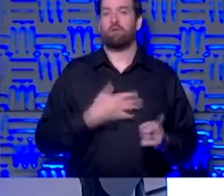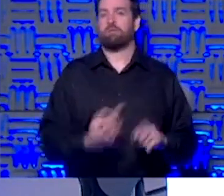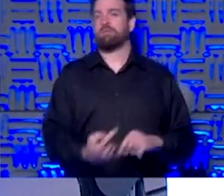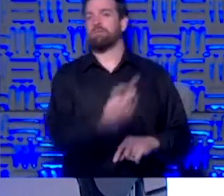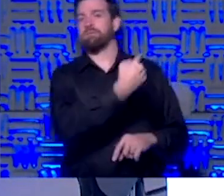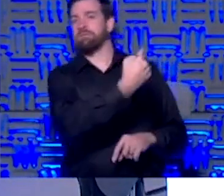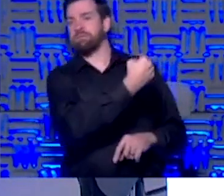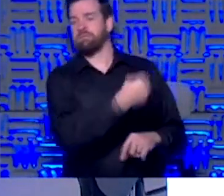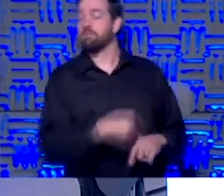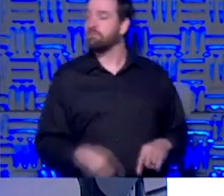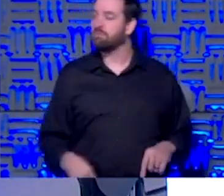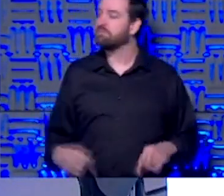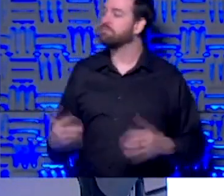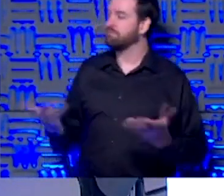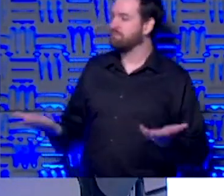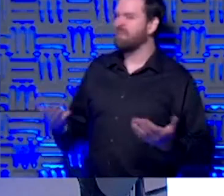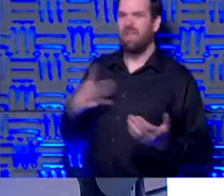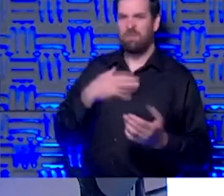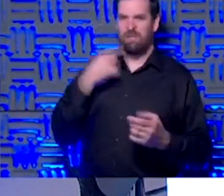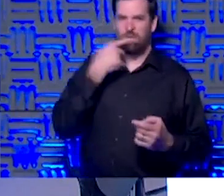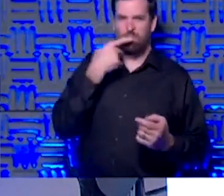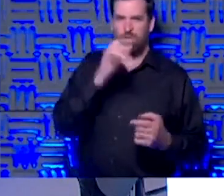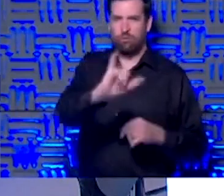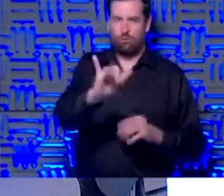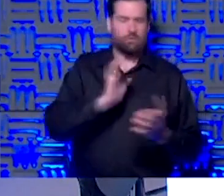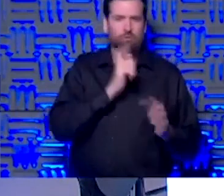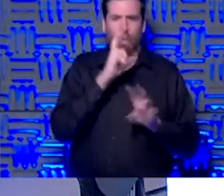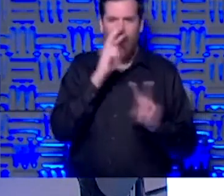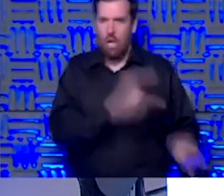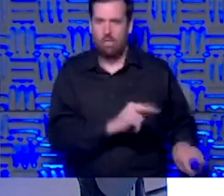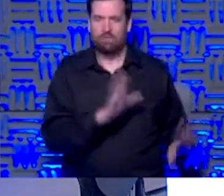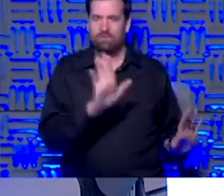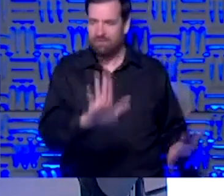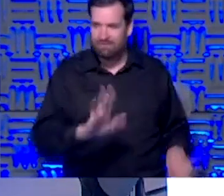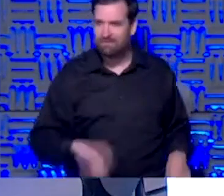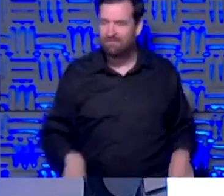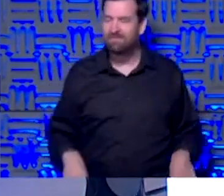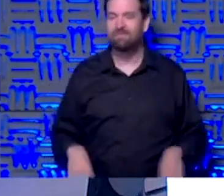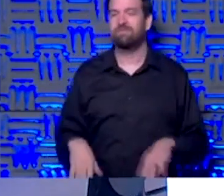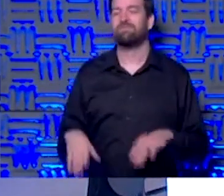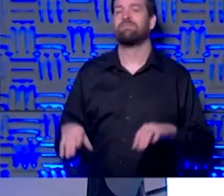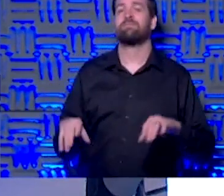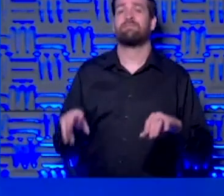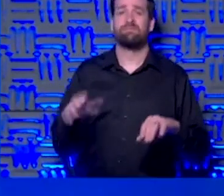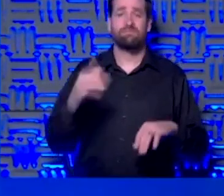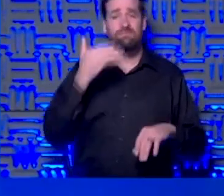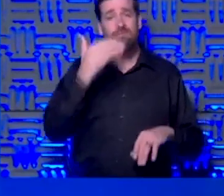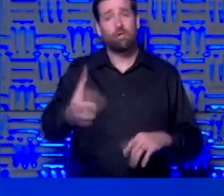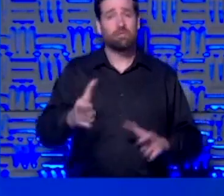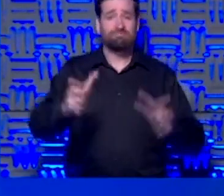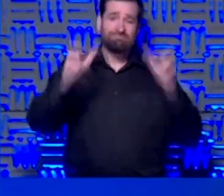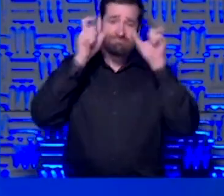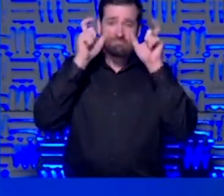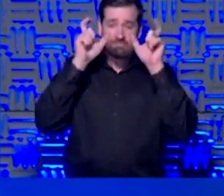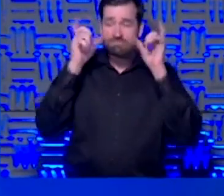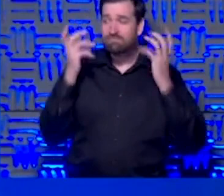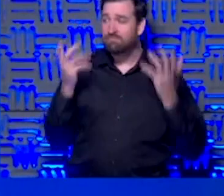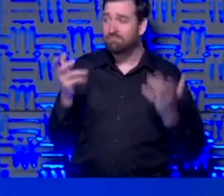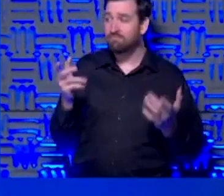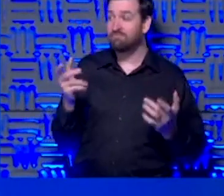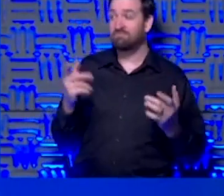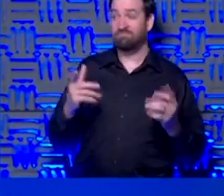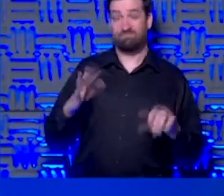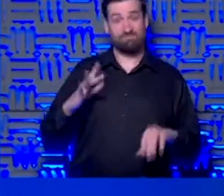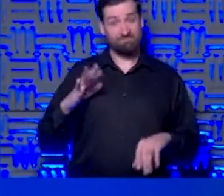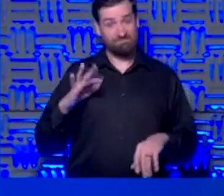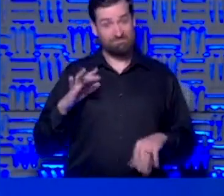they're out there, but you know, here, oh, I've got my toothbrush in there too. Don't look at that. But it's really good to put those goggles on just to say, see the cool